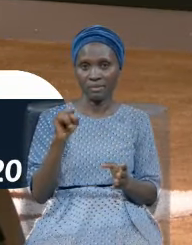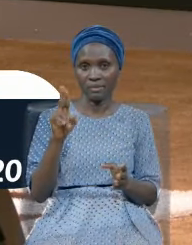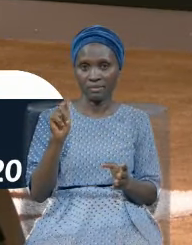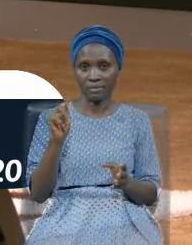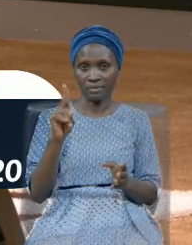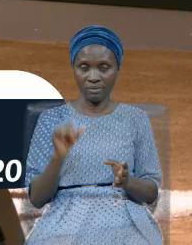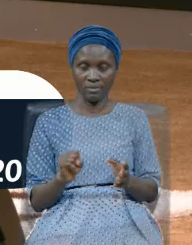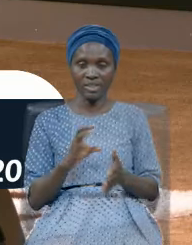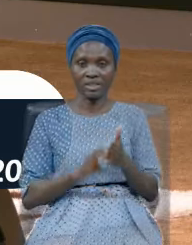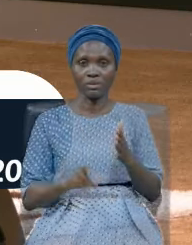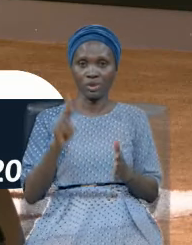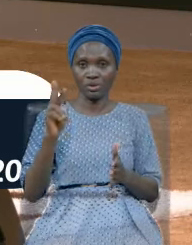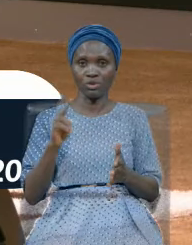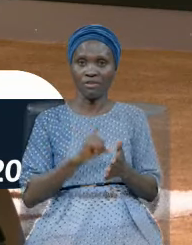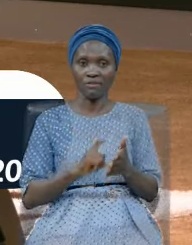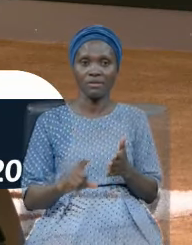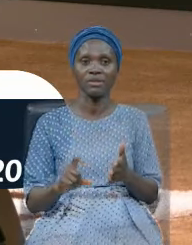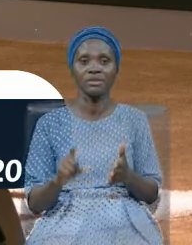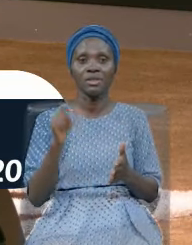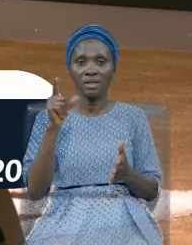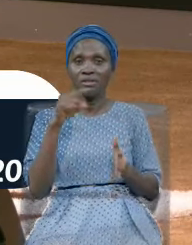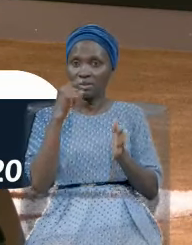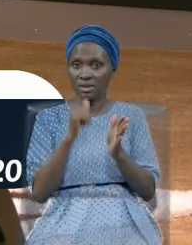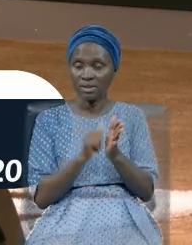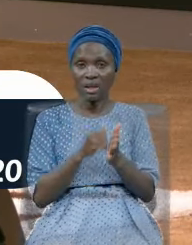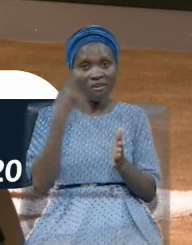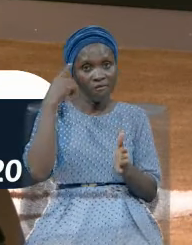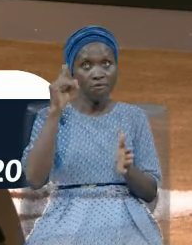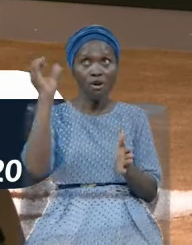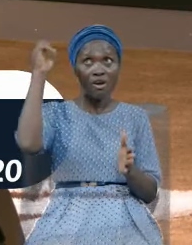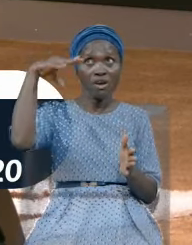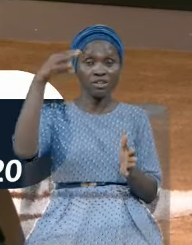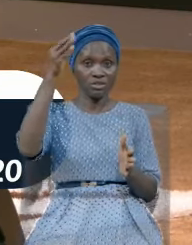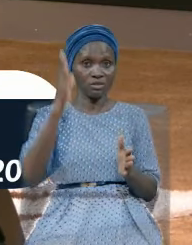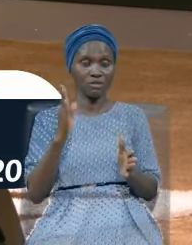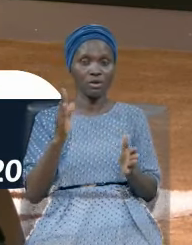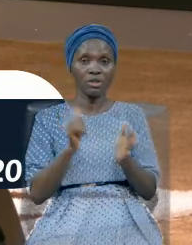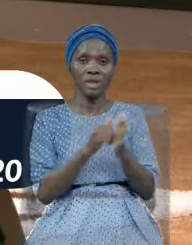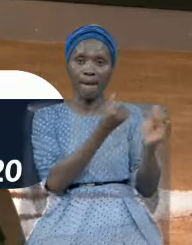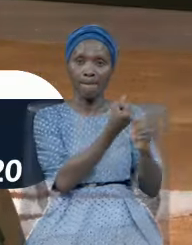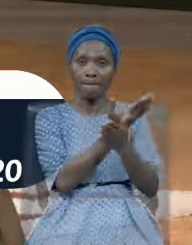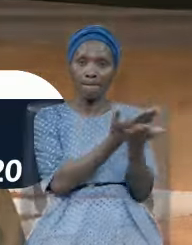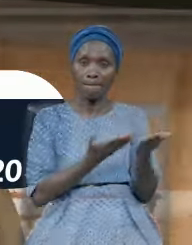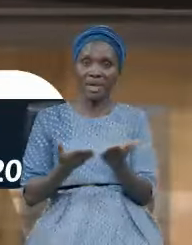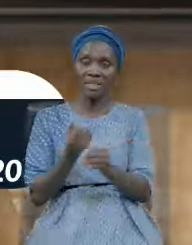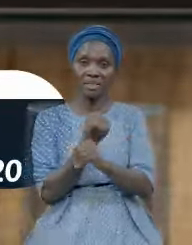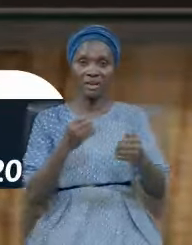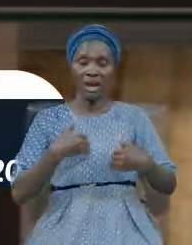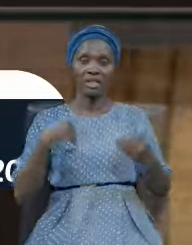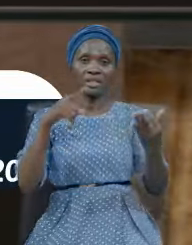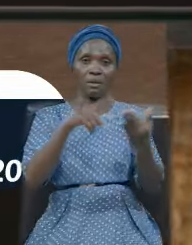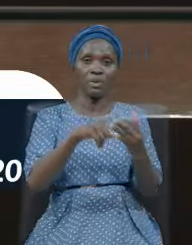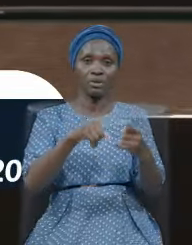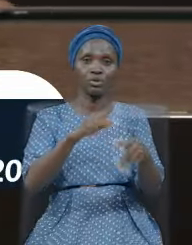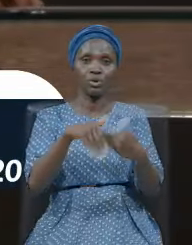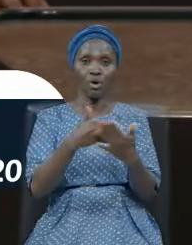that bringeth salvation has appeared unto all men. It doesn't say it has been